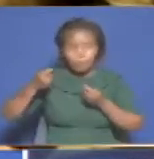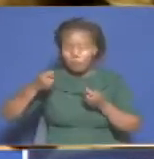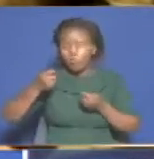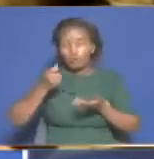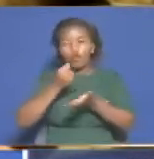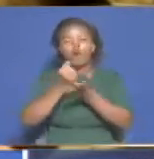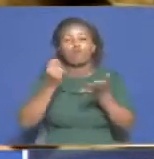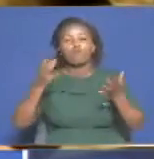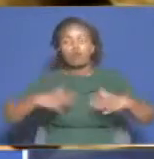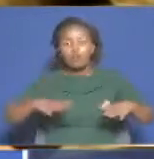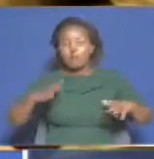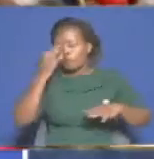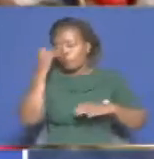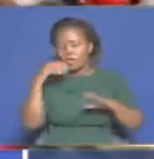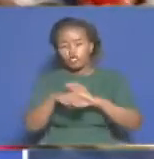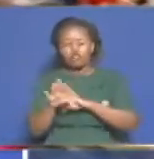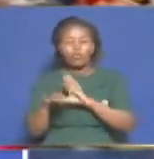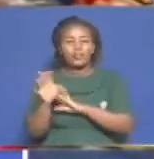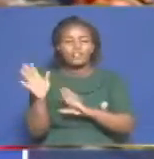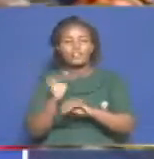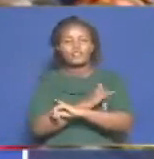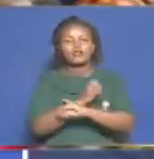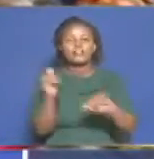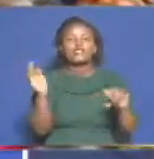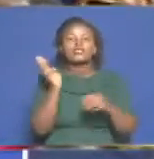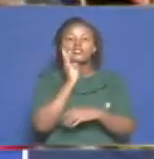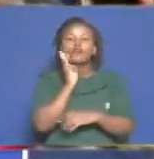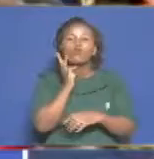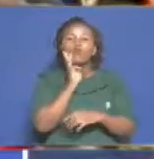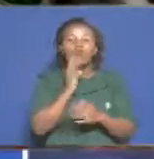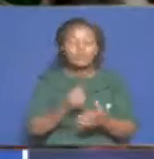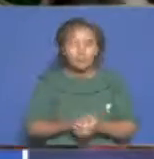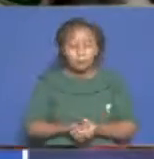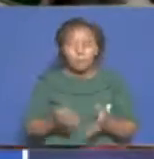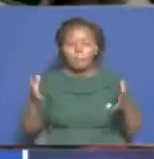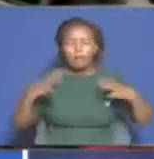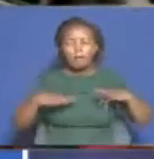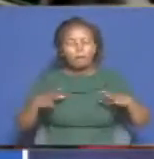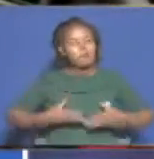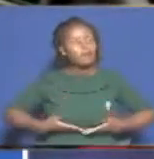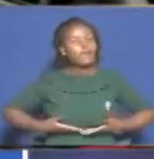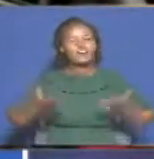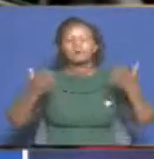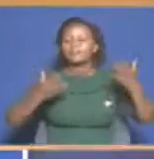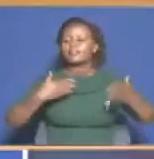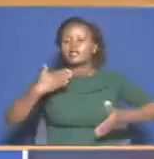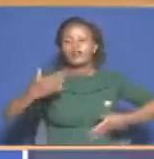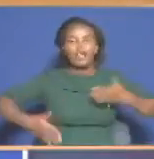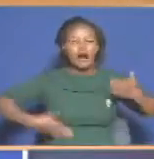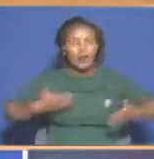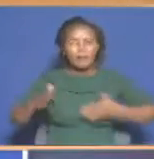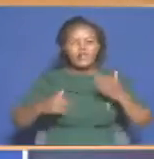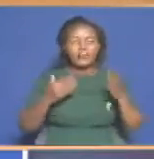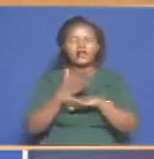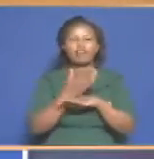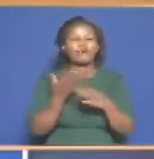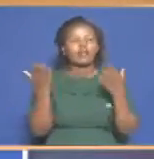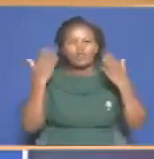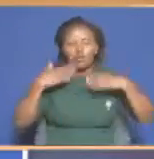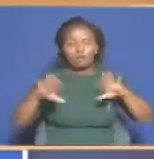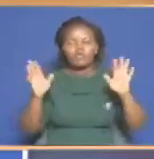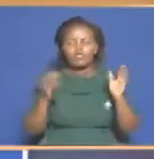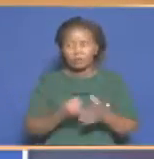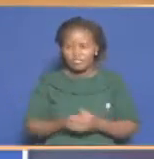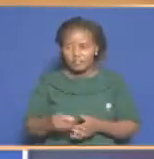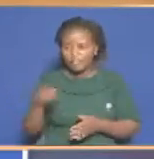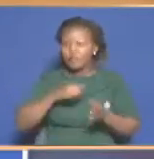can access clean water. Kasses residents express happiness with the completion of the dam. Tumeshukuru sana kwa